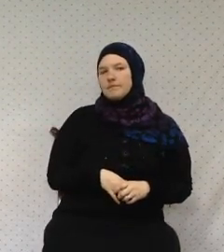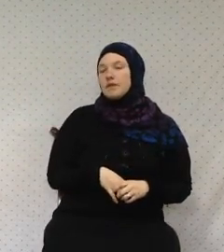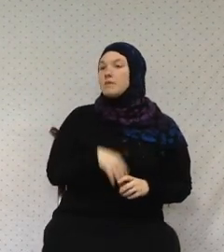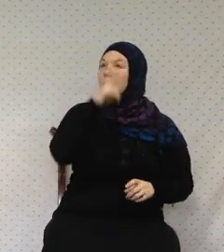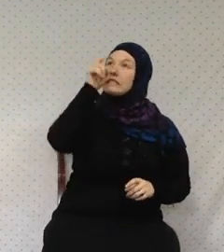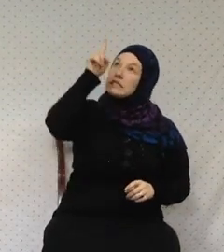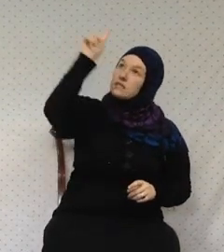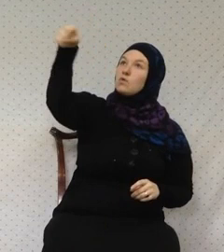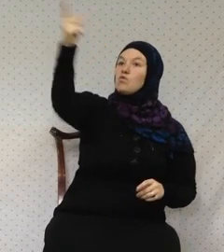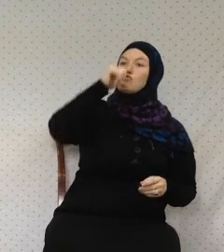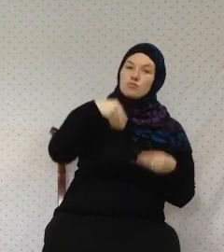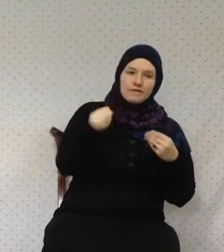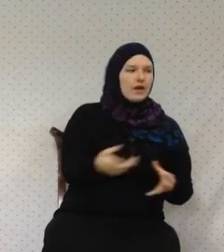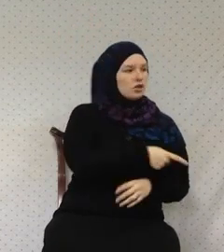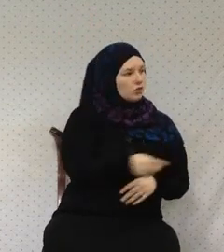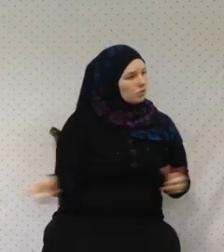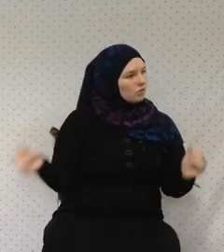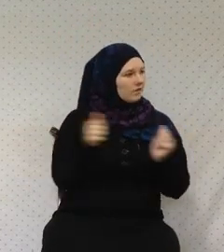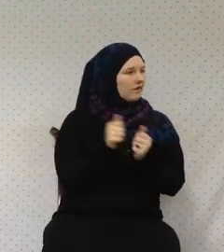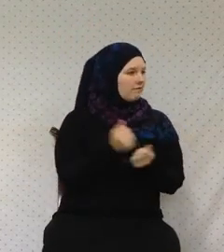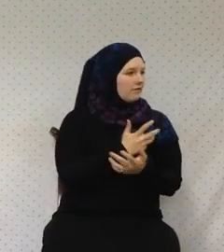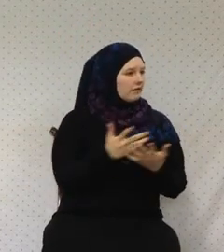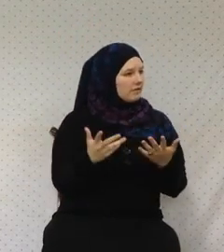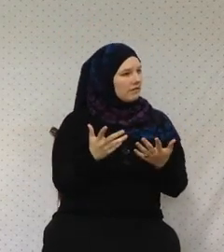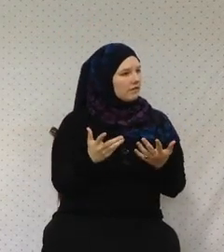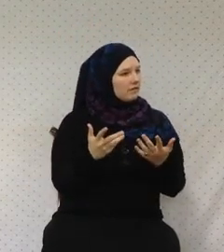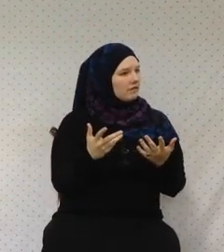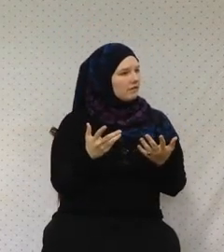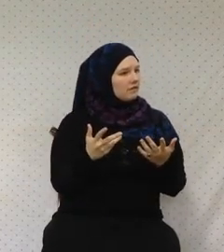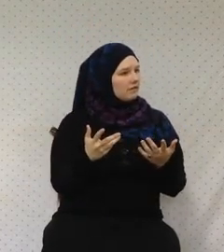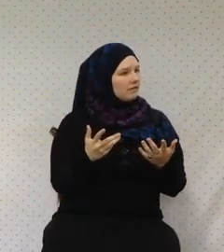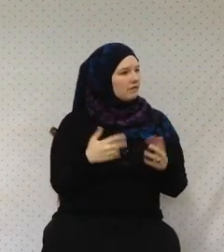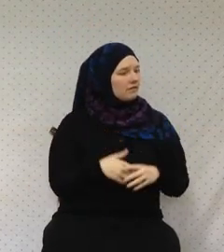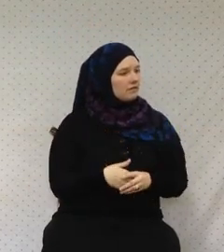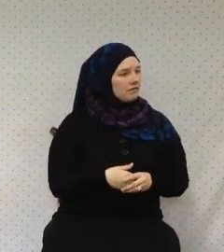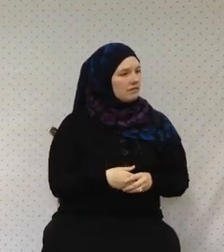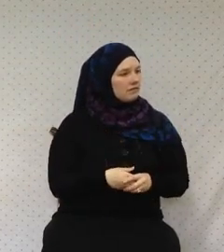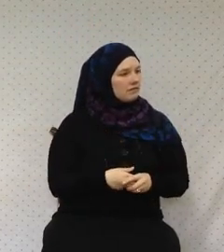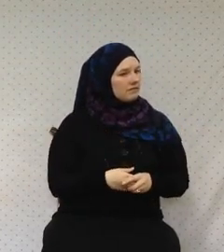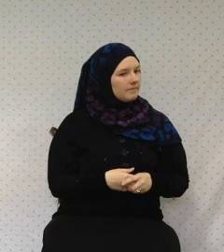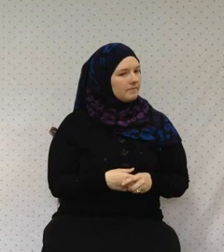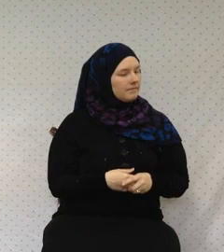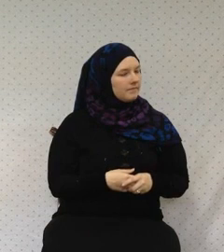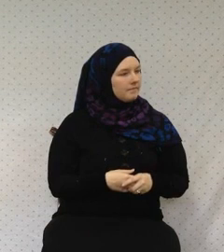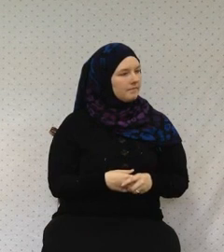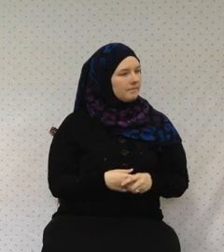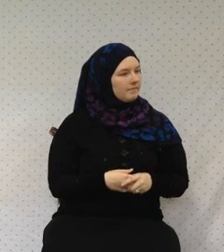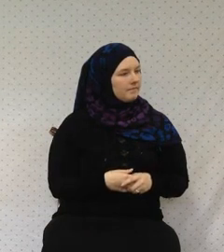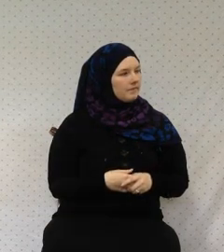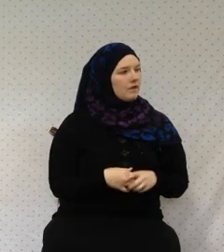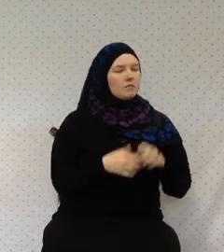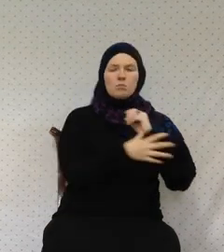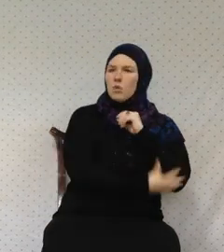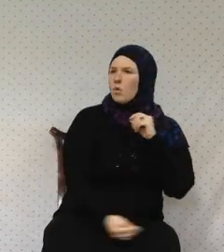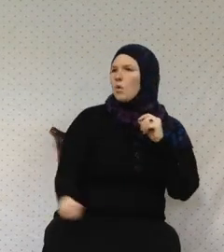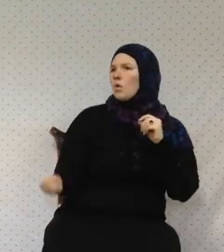Because He is the one who provided you initially with all what you had. You were, what? Penniless,